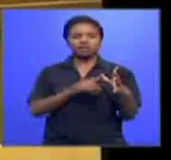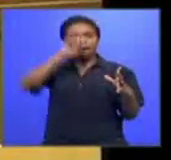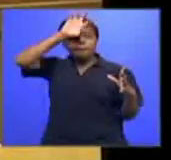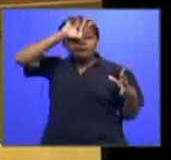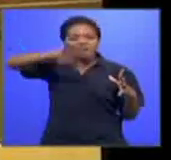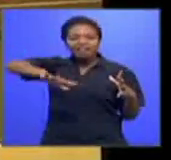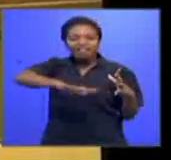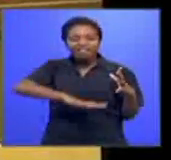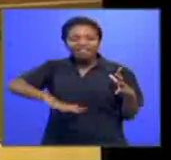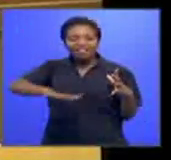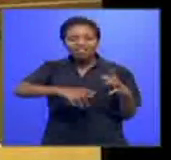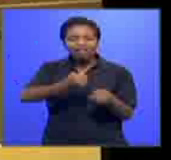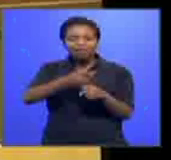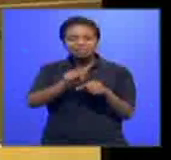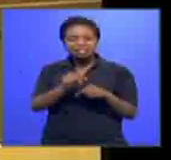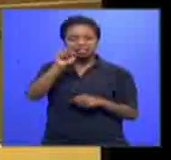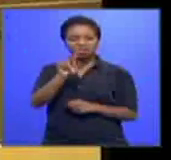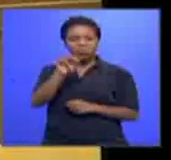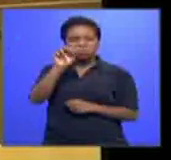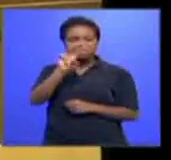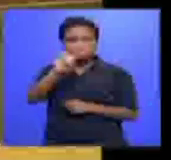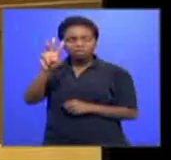Bugersfort, Sleurport,